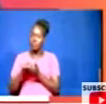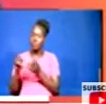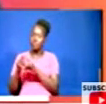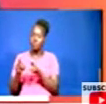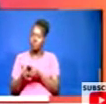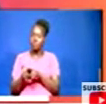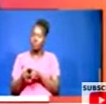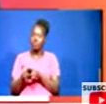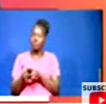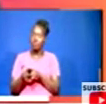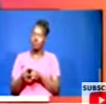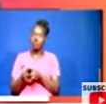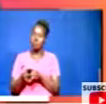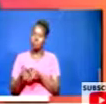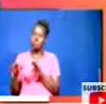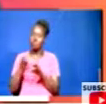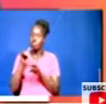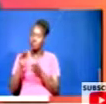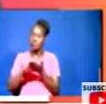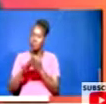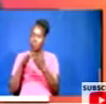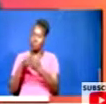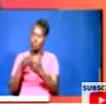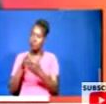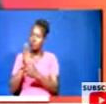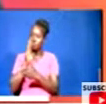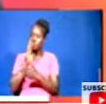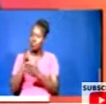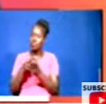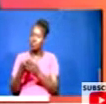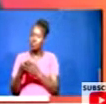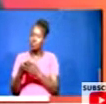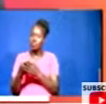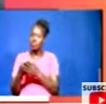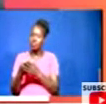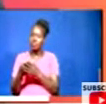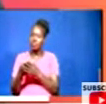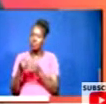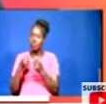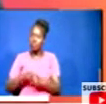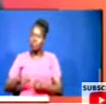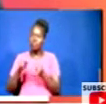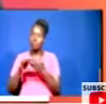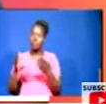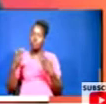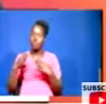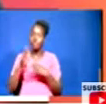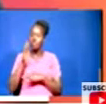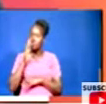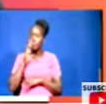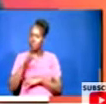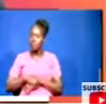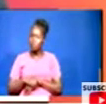not become a barrier to borrowing, then we that can enable more people to be able to borrow.